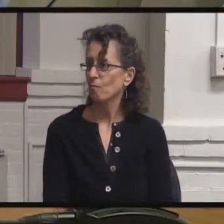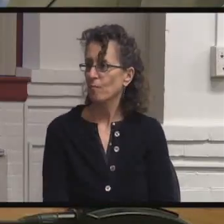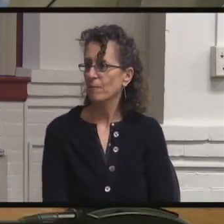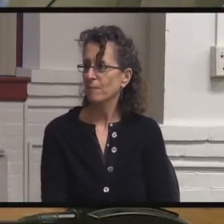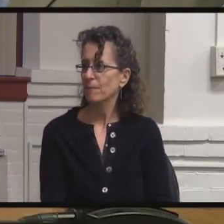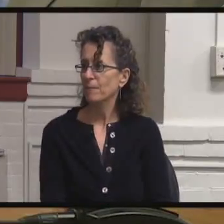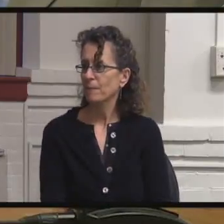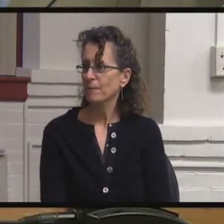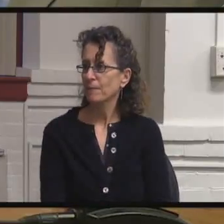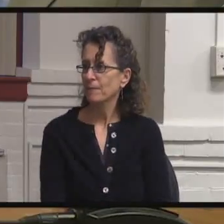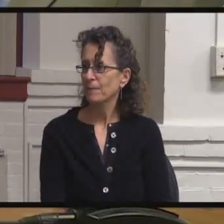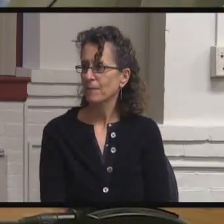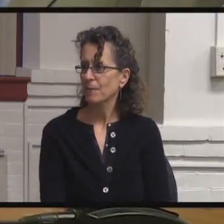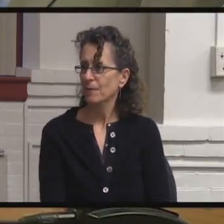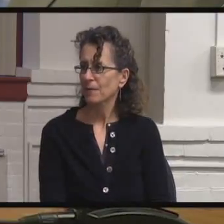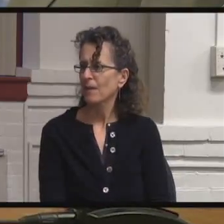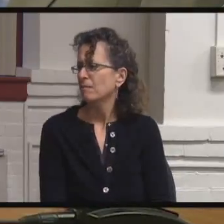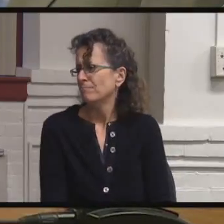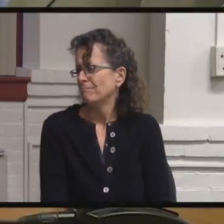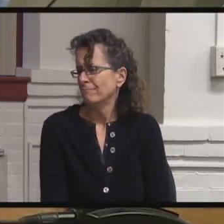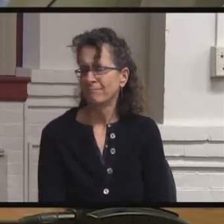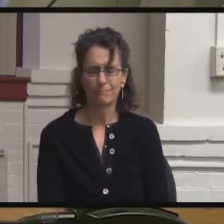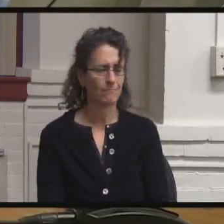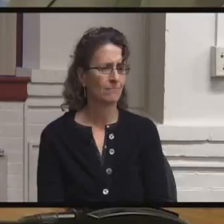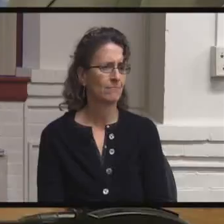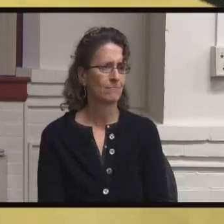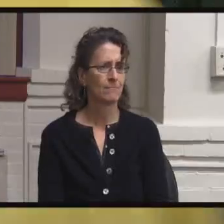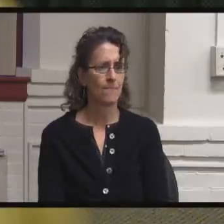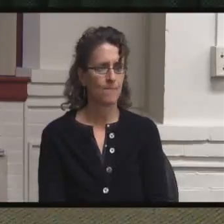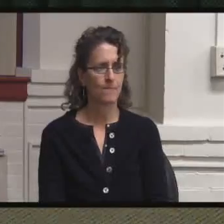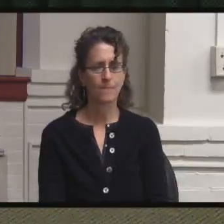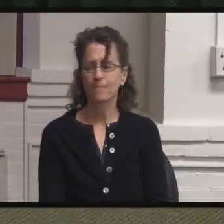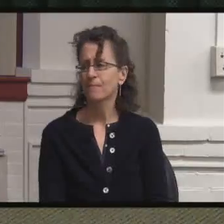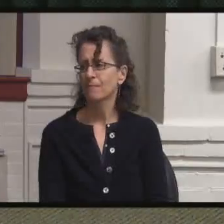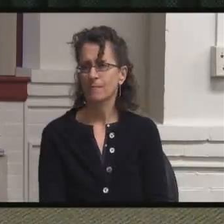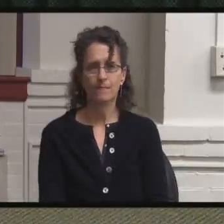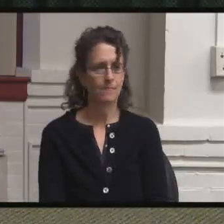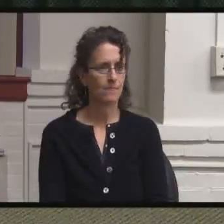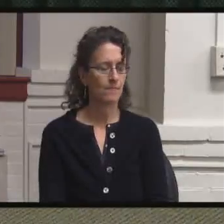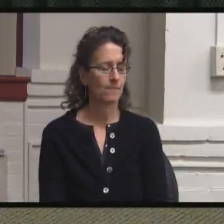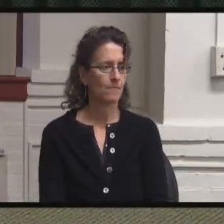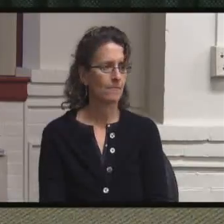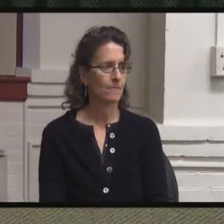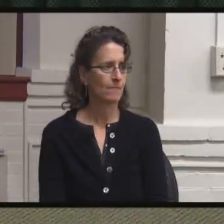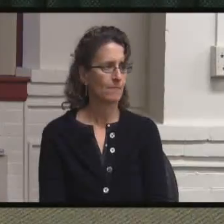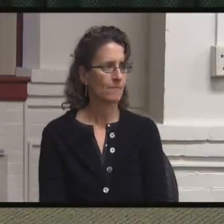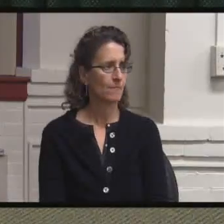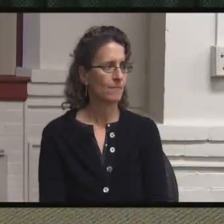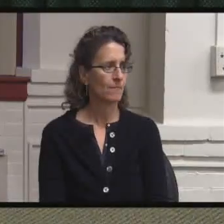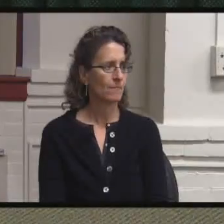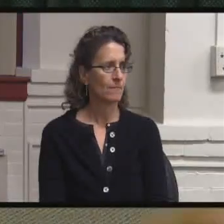last night. You're certainly welcome. Might need to bring your own chairs, but.